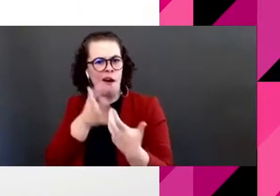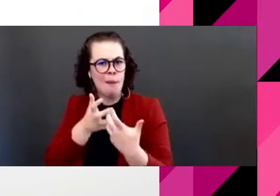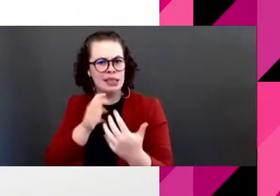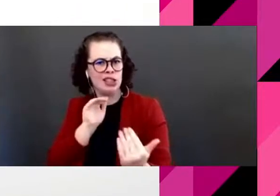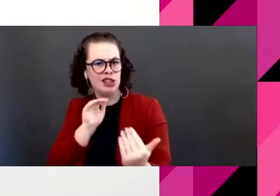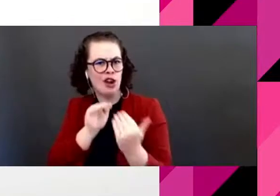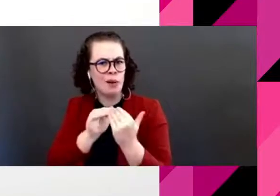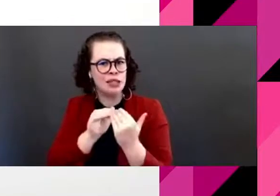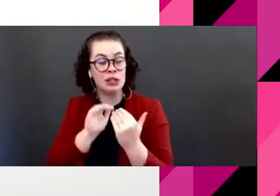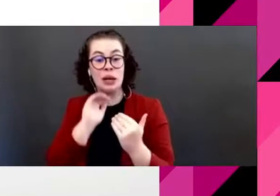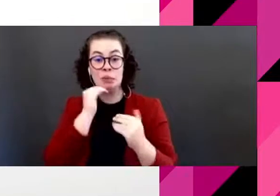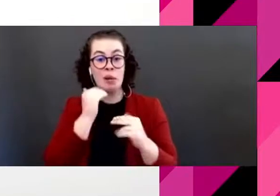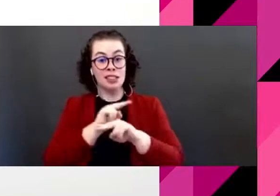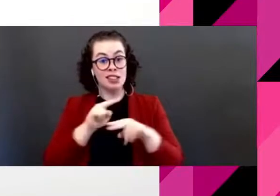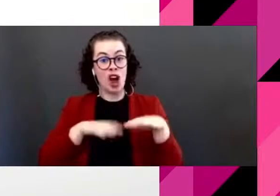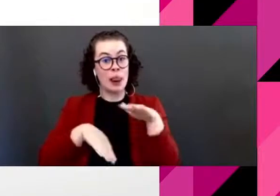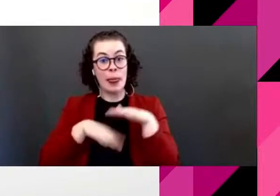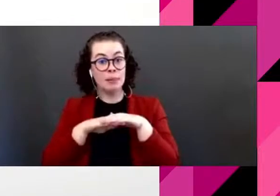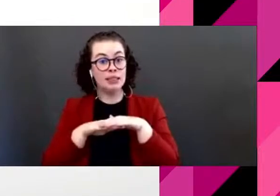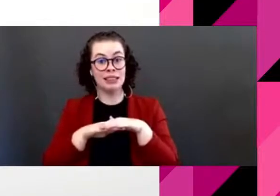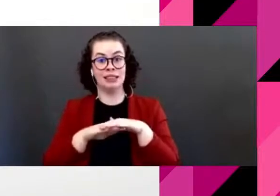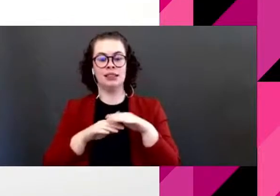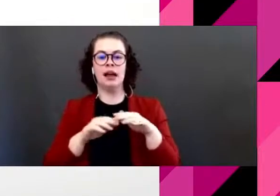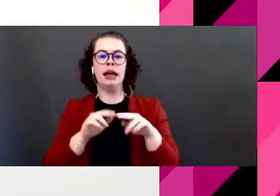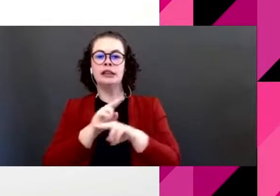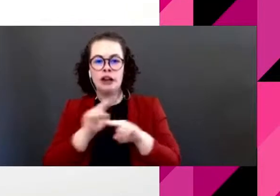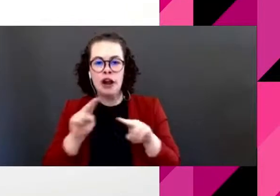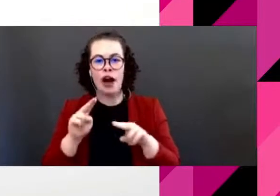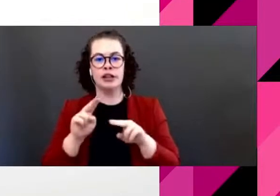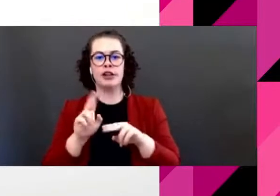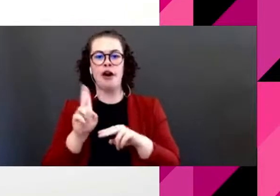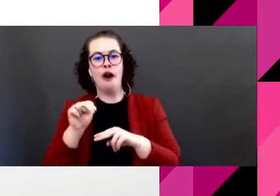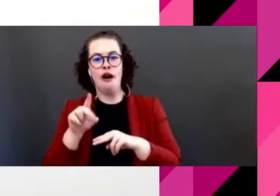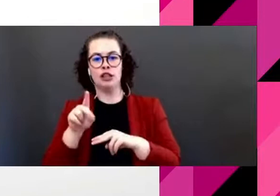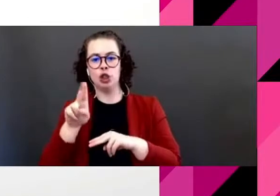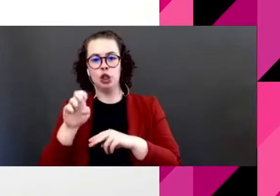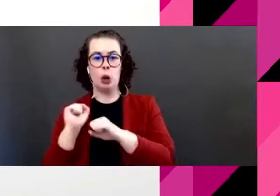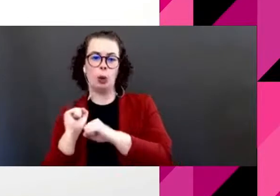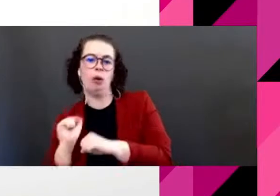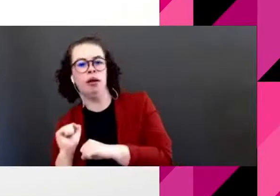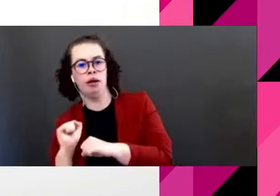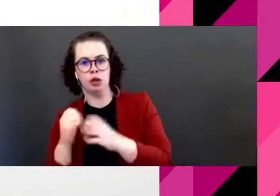of disproportionate or undue burden. So we